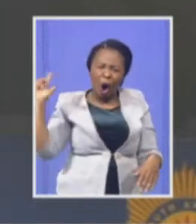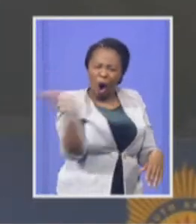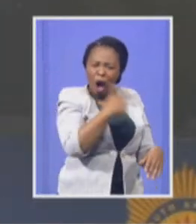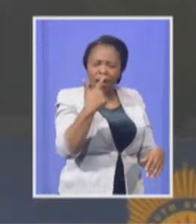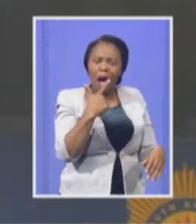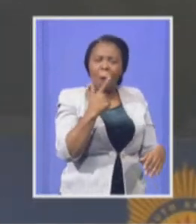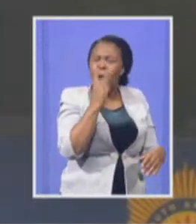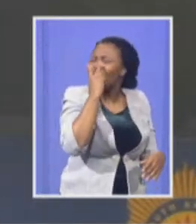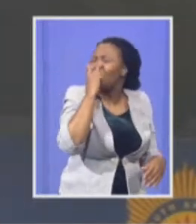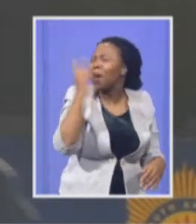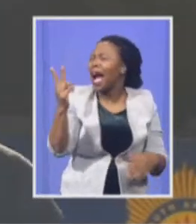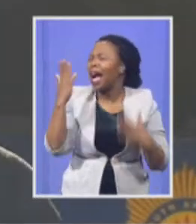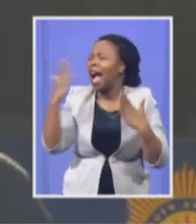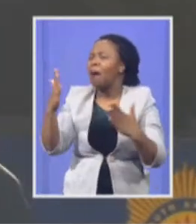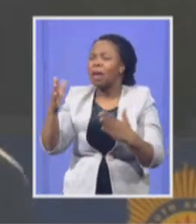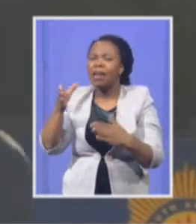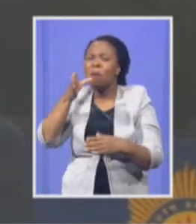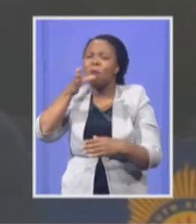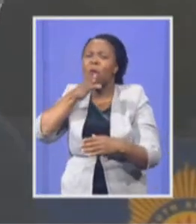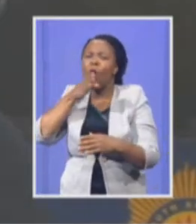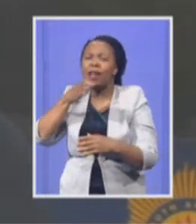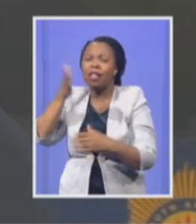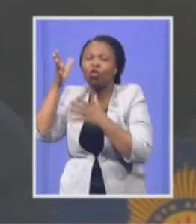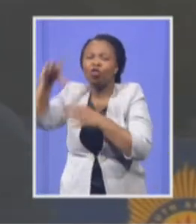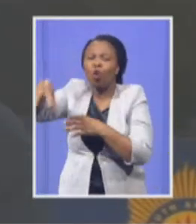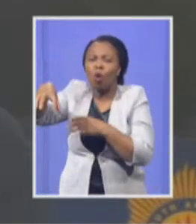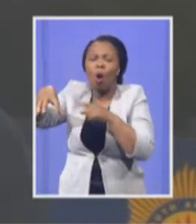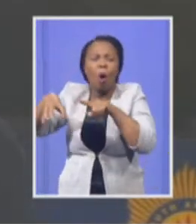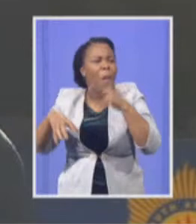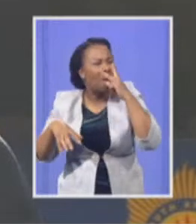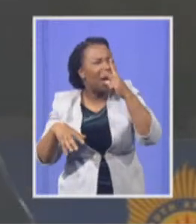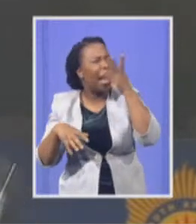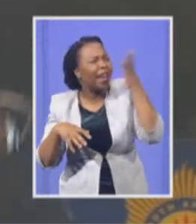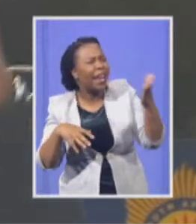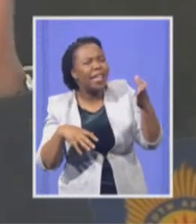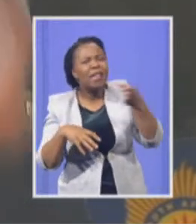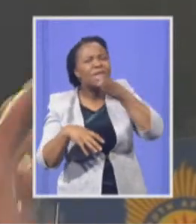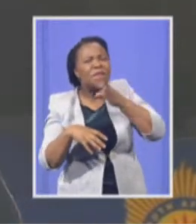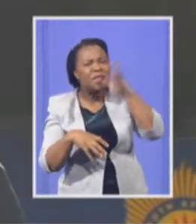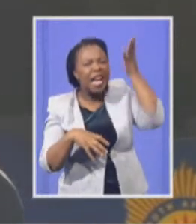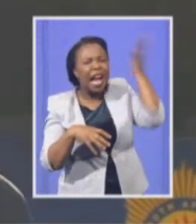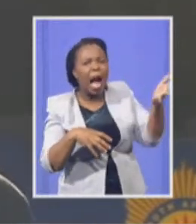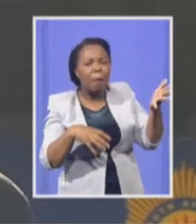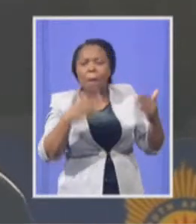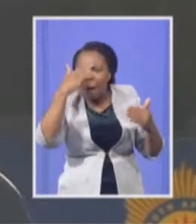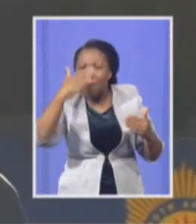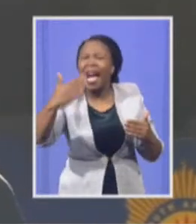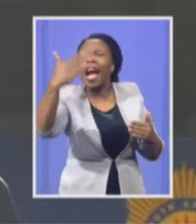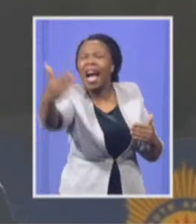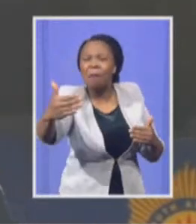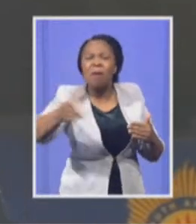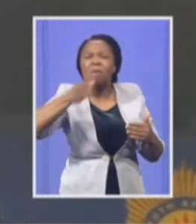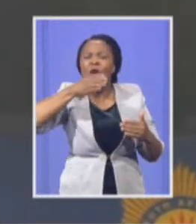mawuphenduka ngapha ibottle store mawuphenduka ngapha ibottle store mawubheka phambili ibottle store.